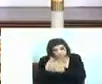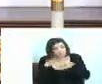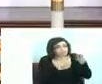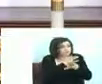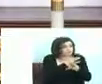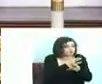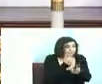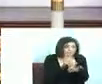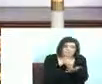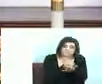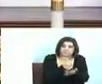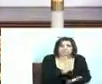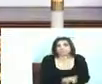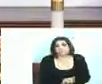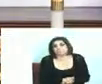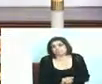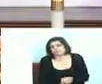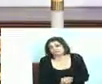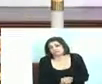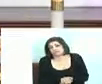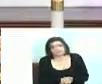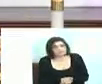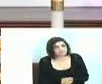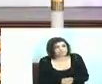amen. Amen.